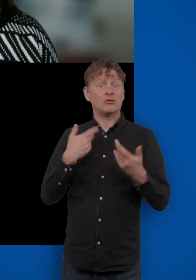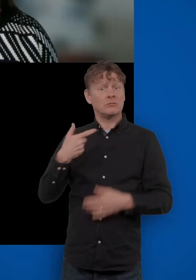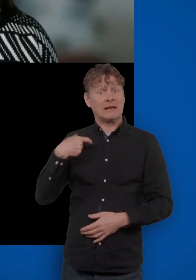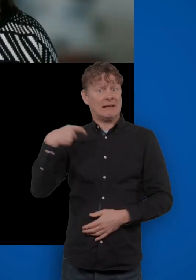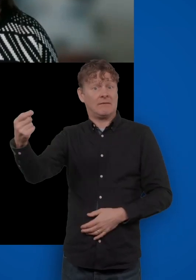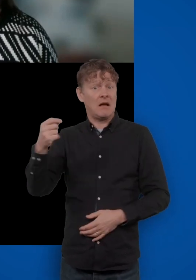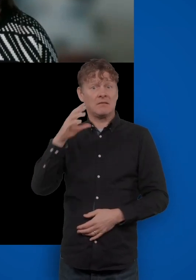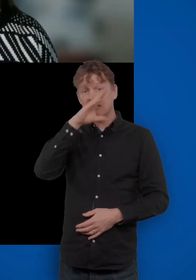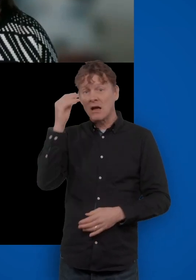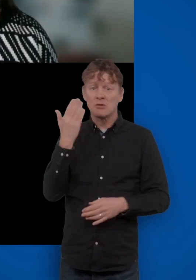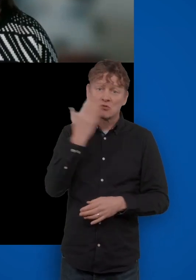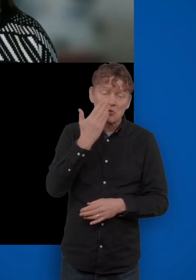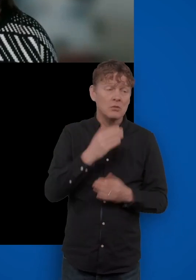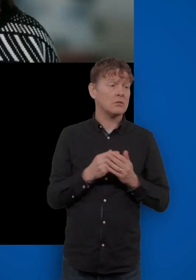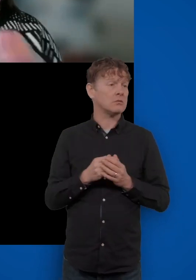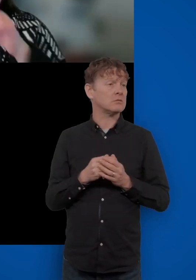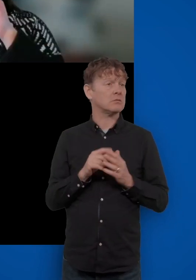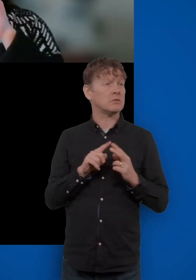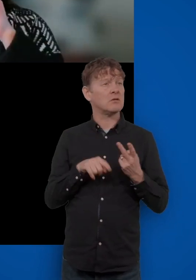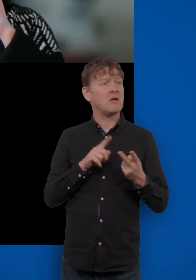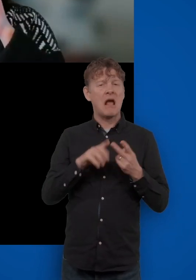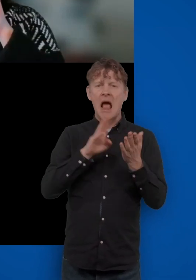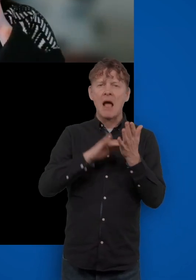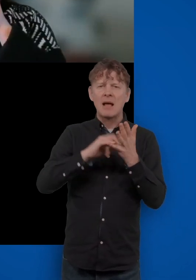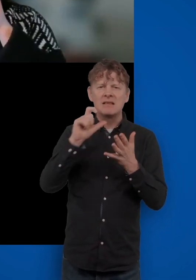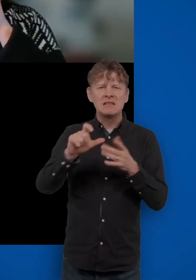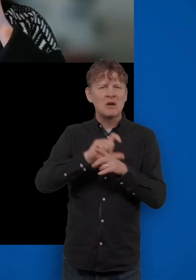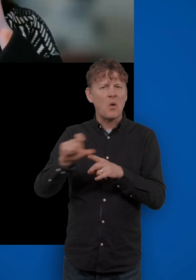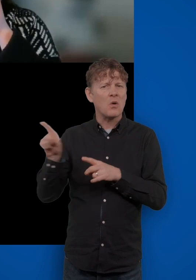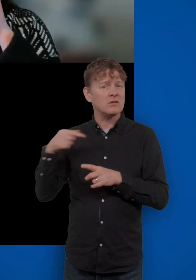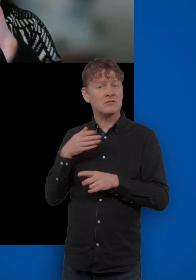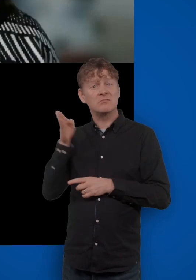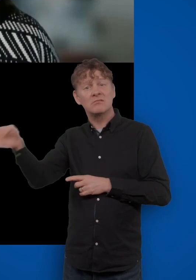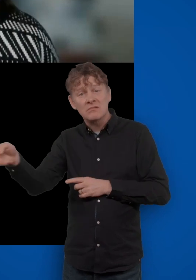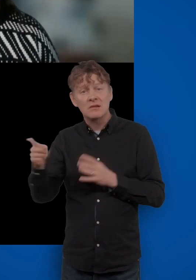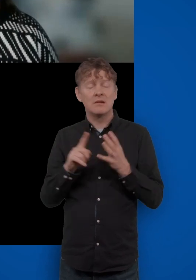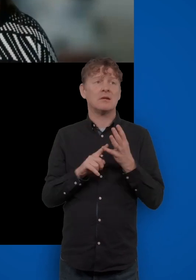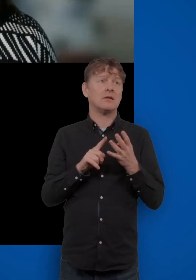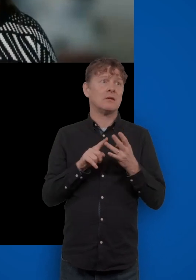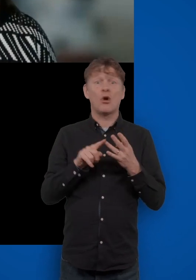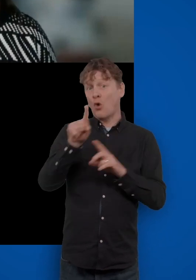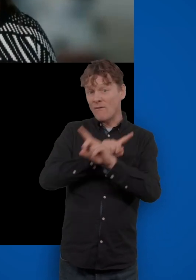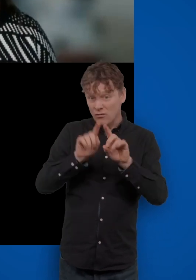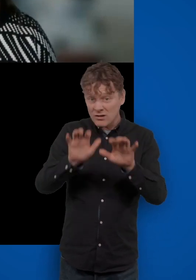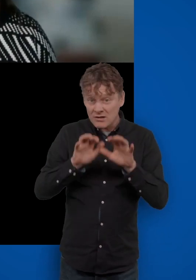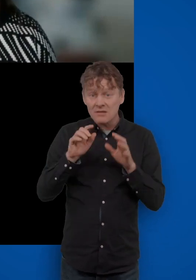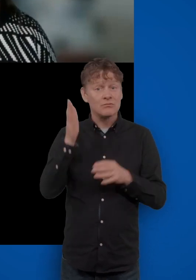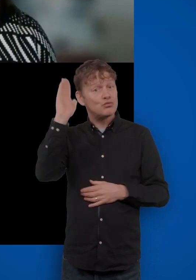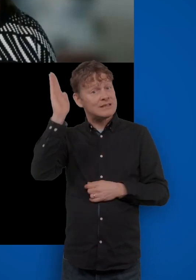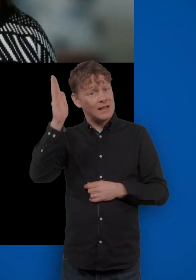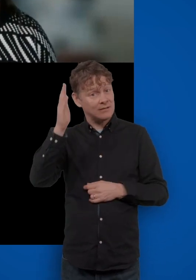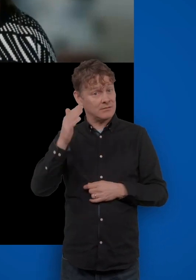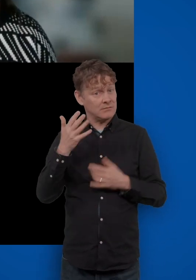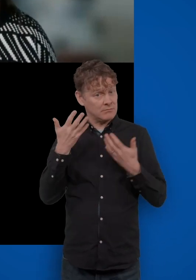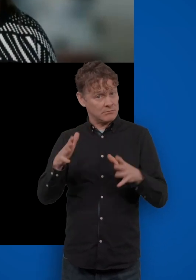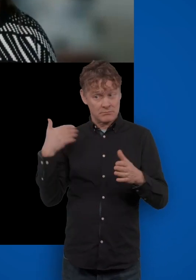of summer schools and MSc student courses and all kinds of things, conferences and so forth, to